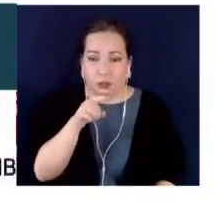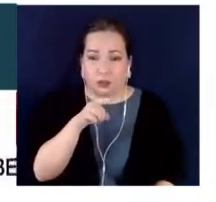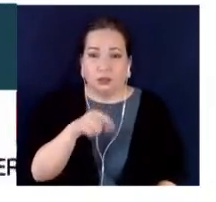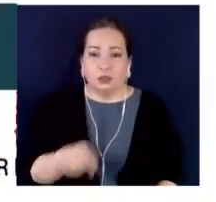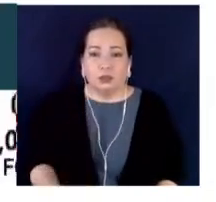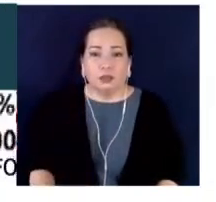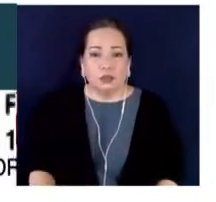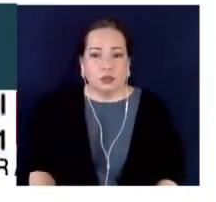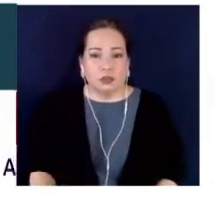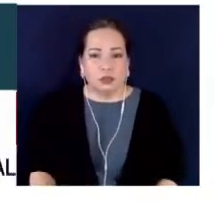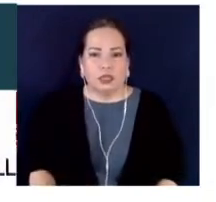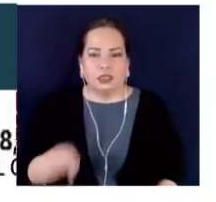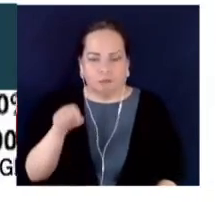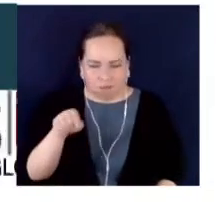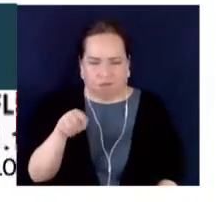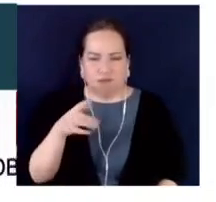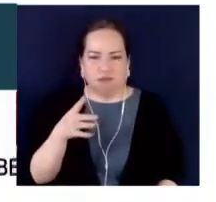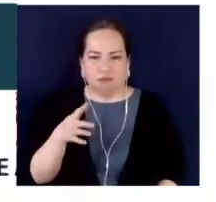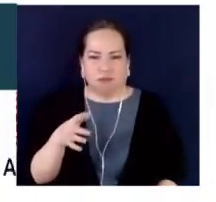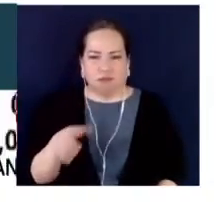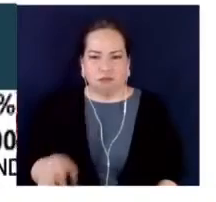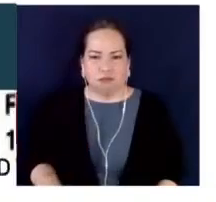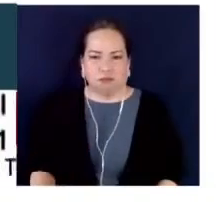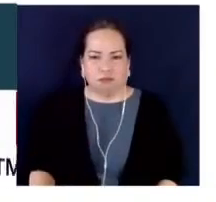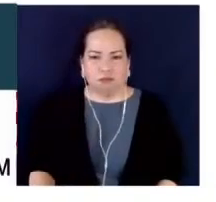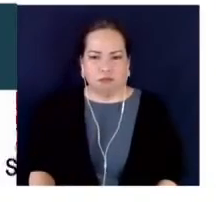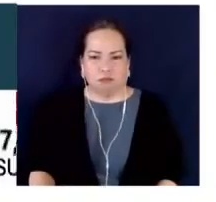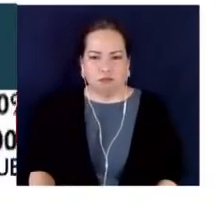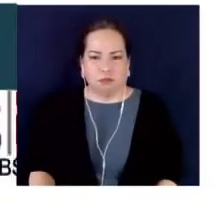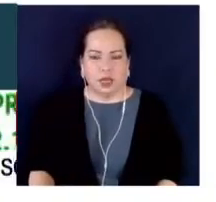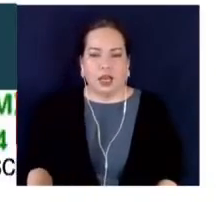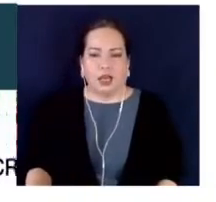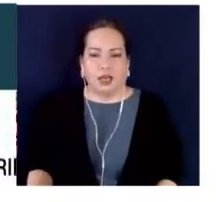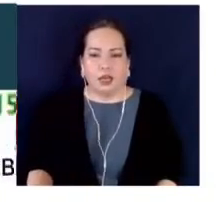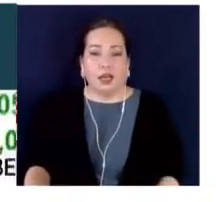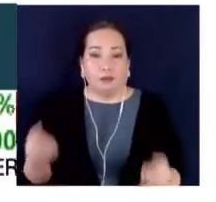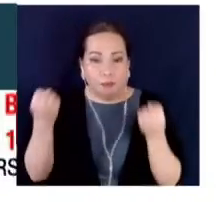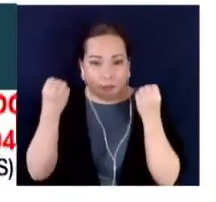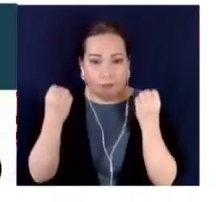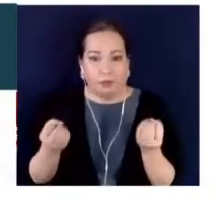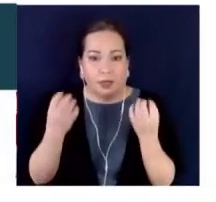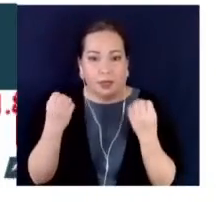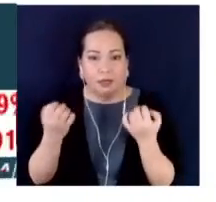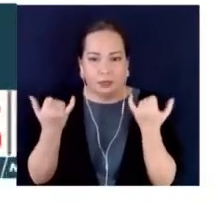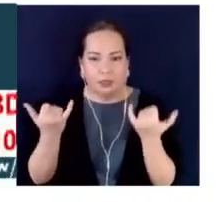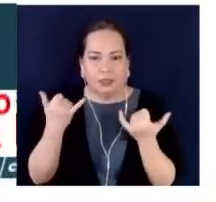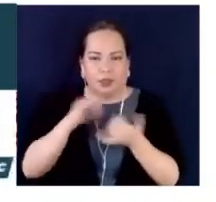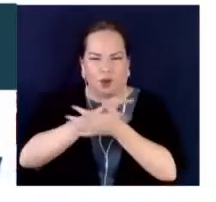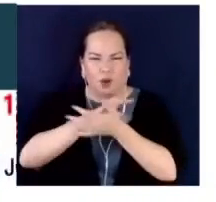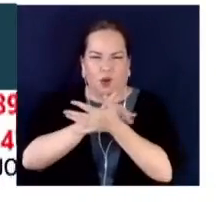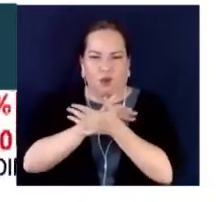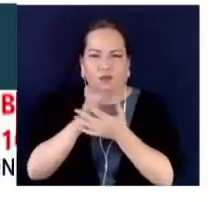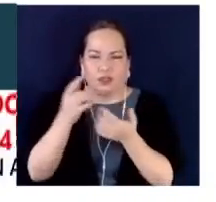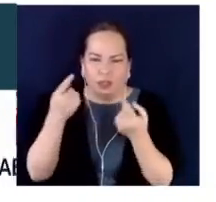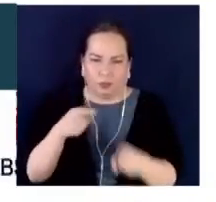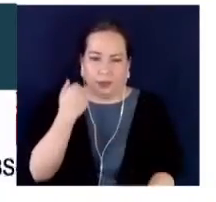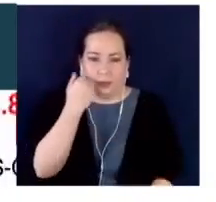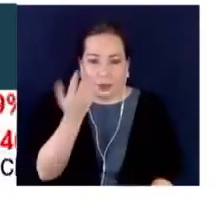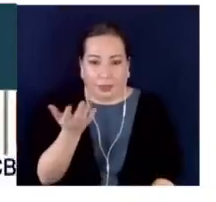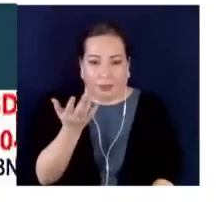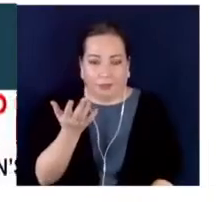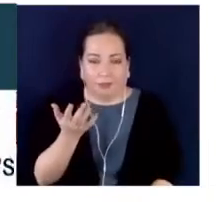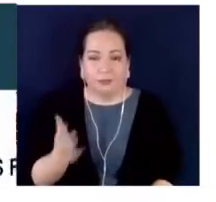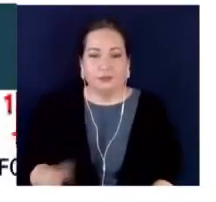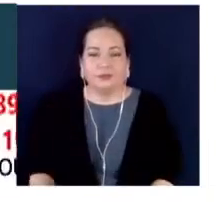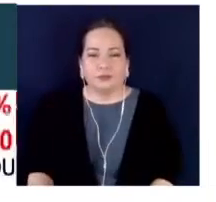citizens, they are the ones with a high number of you know, deaths. Mm. While